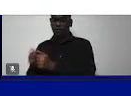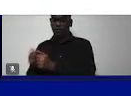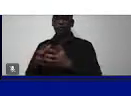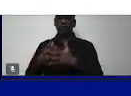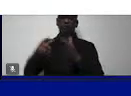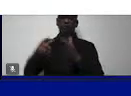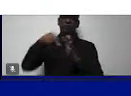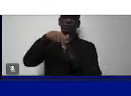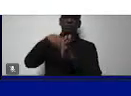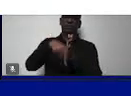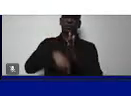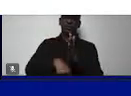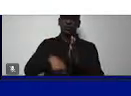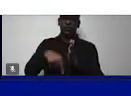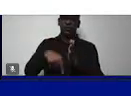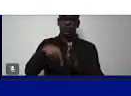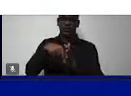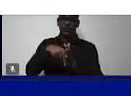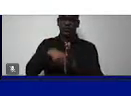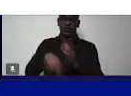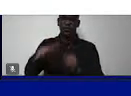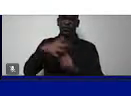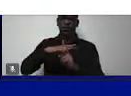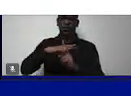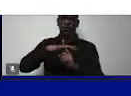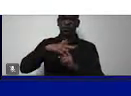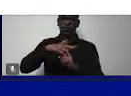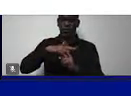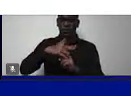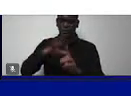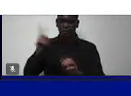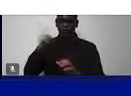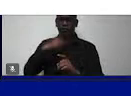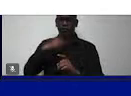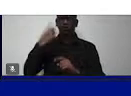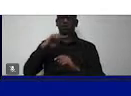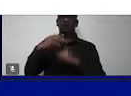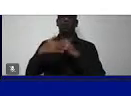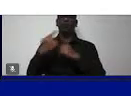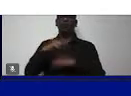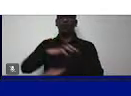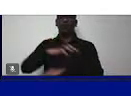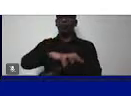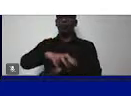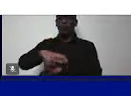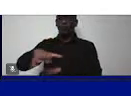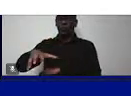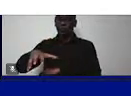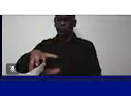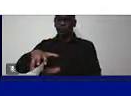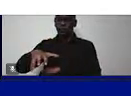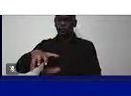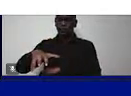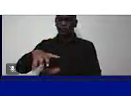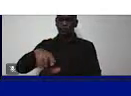terms actually of our export performance actually for the province, and also, you know, touching base also